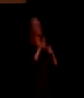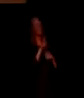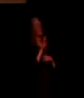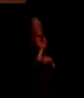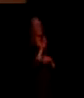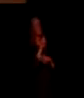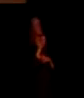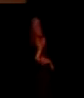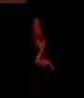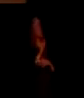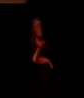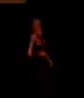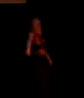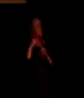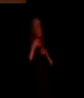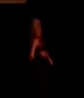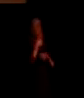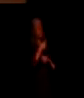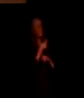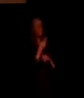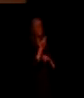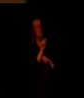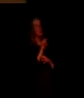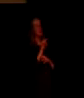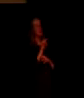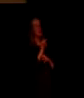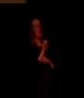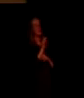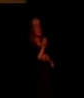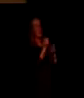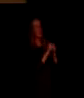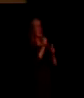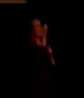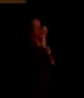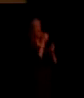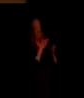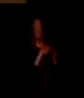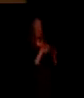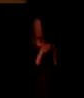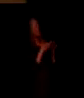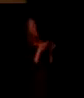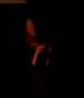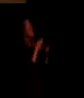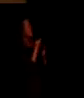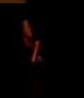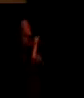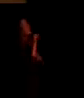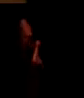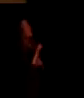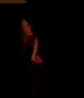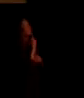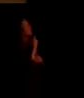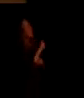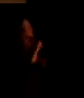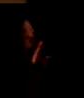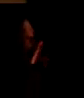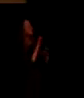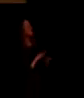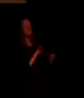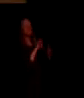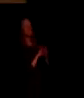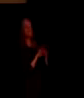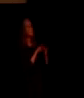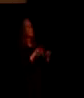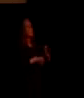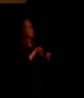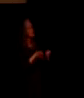the NASA administrator, I want NASA to do big science. If I want to know about the Russian wheat yield,